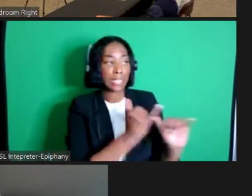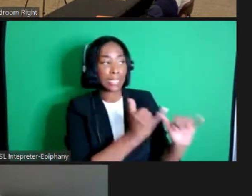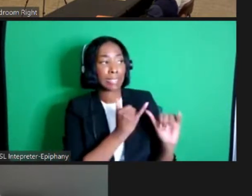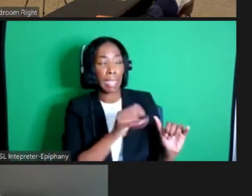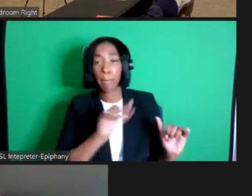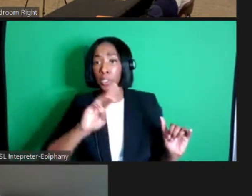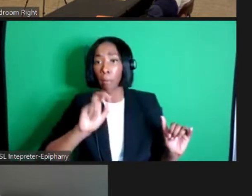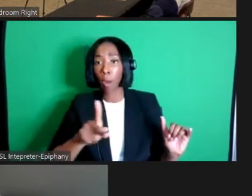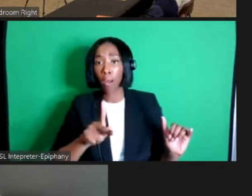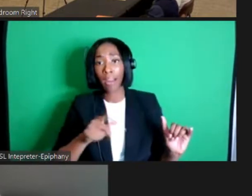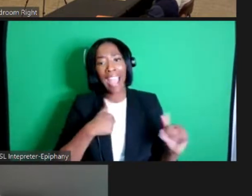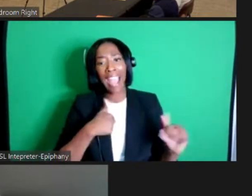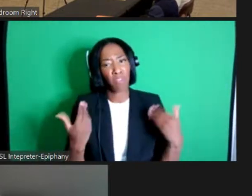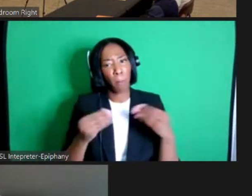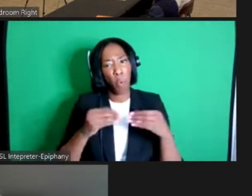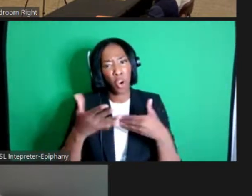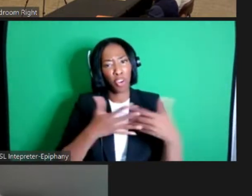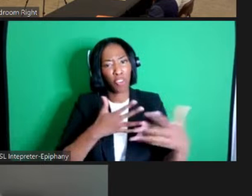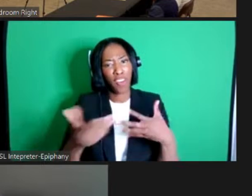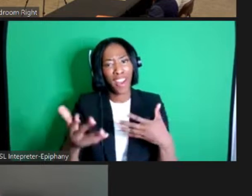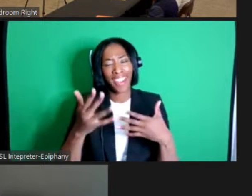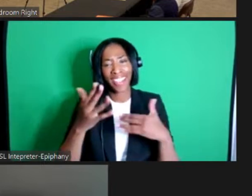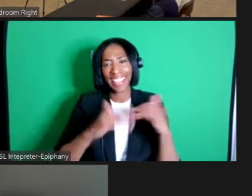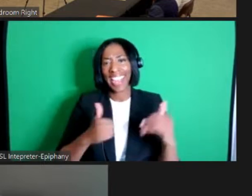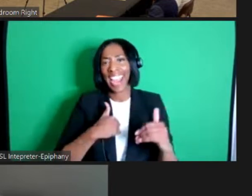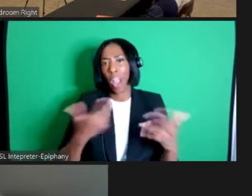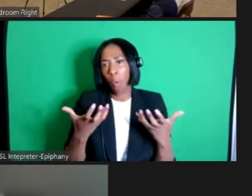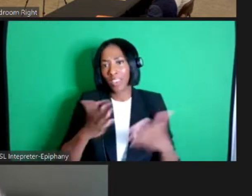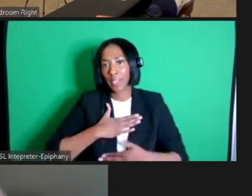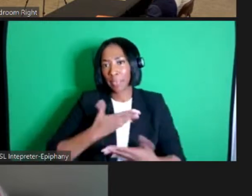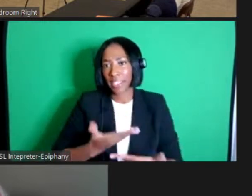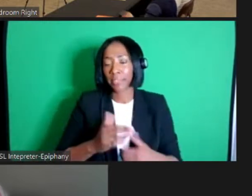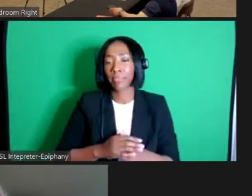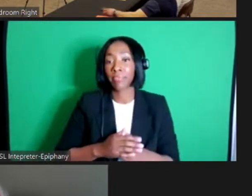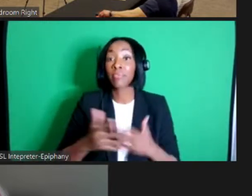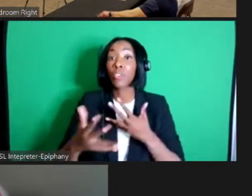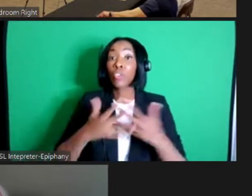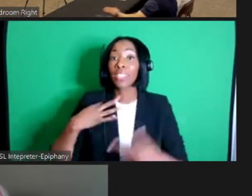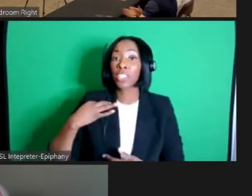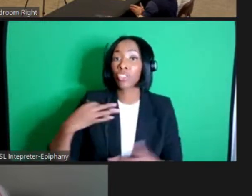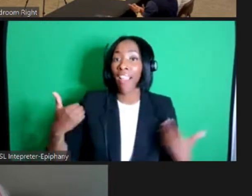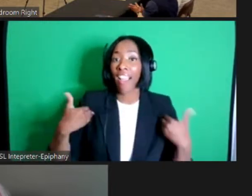hair than I'd like to admit, wearing a gray t-shirt today.